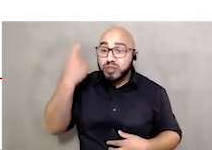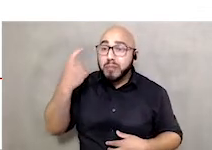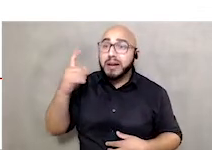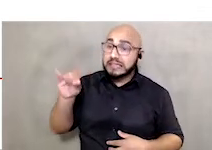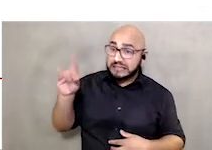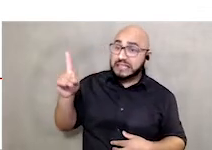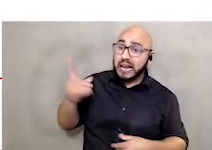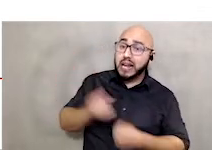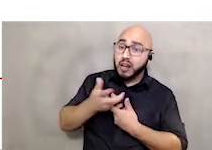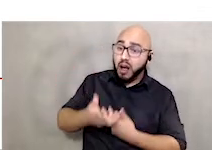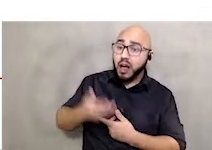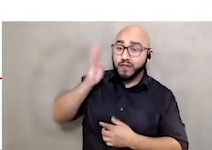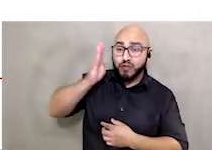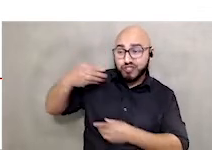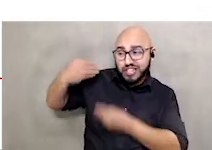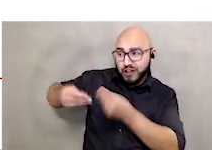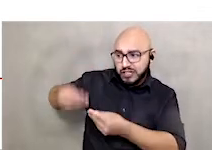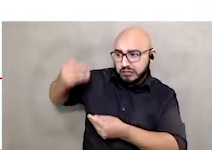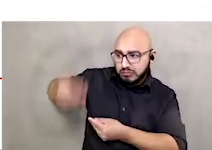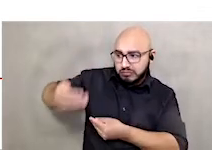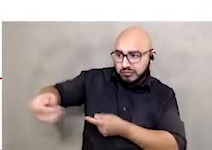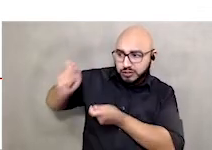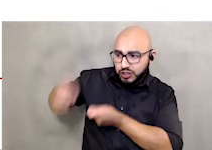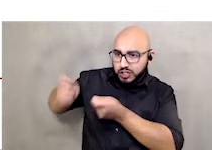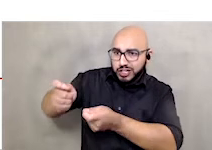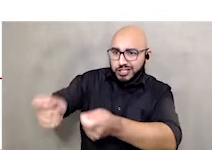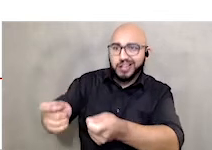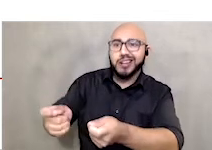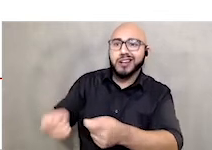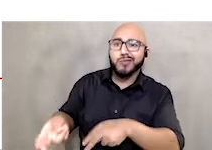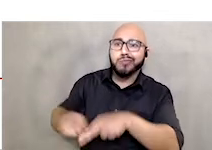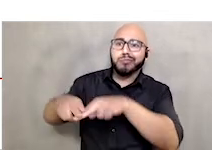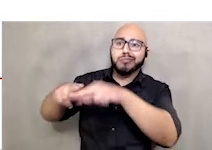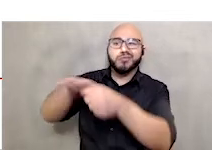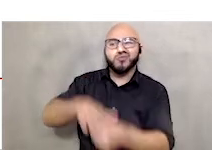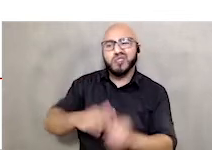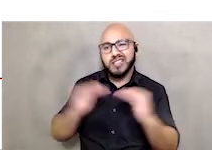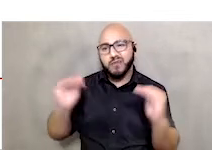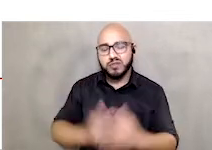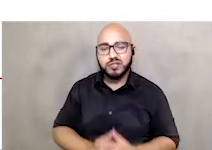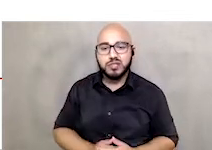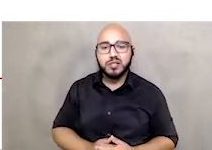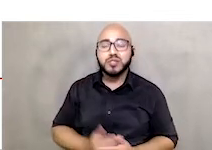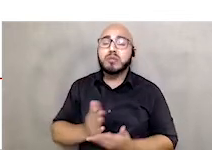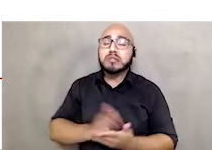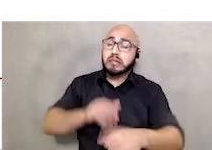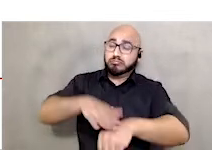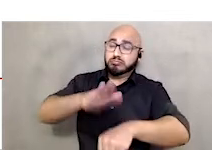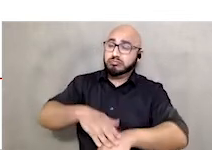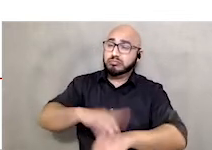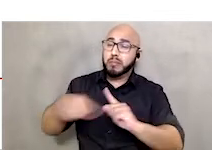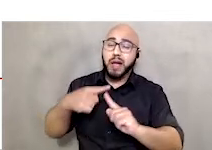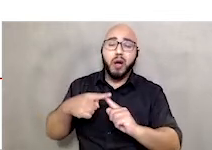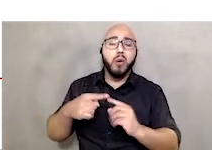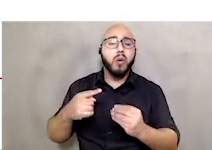future generations and their stress levels. So some cautions about cultural trauma that I would